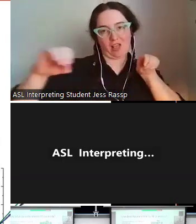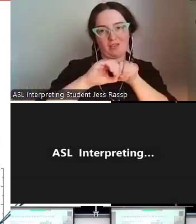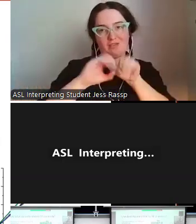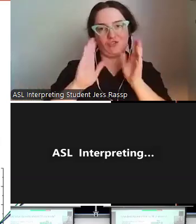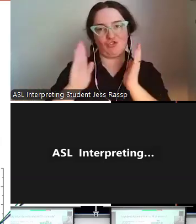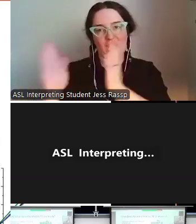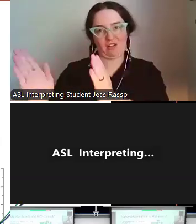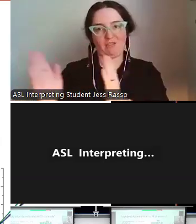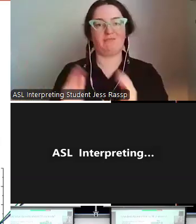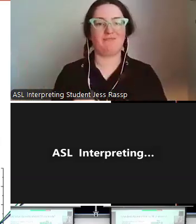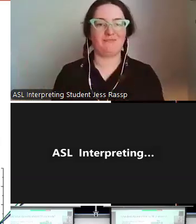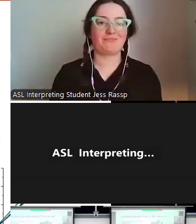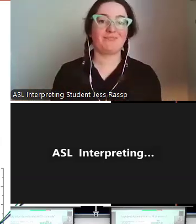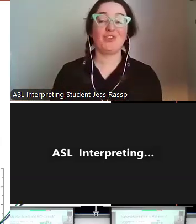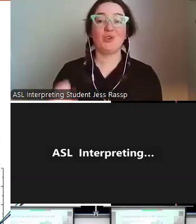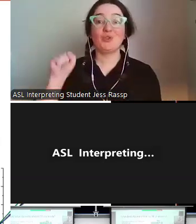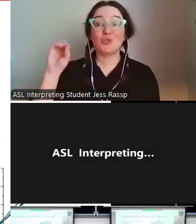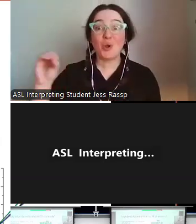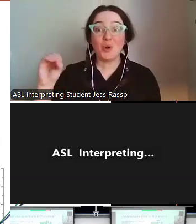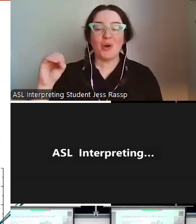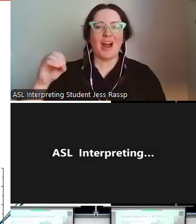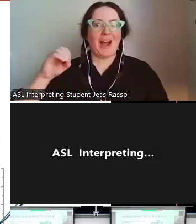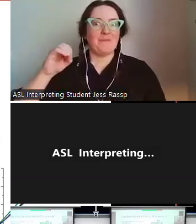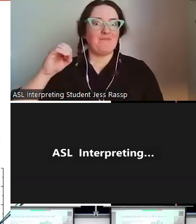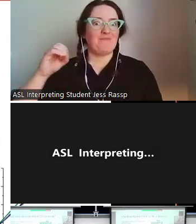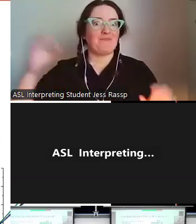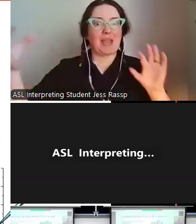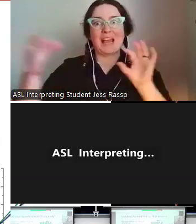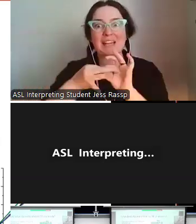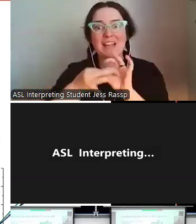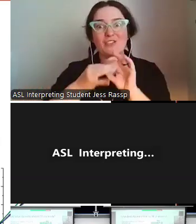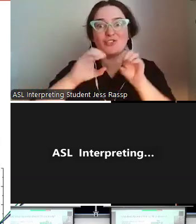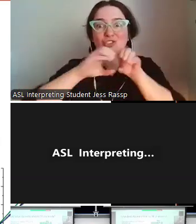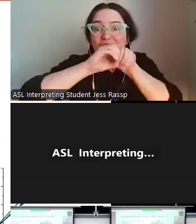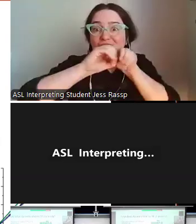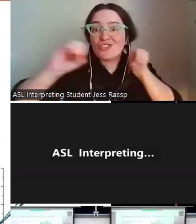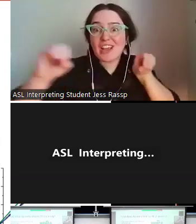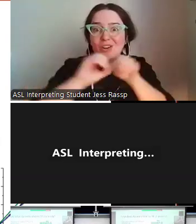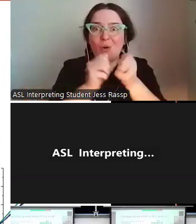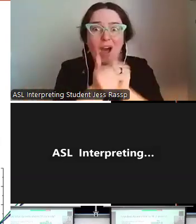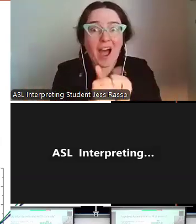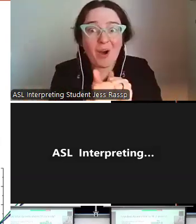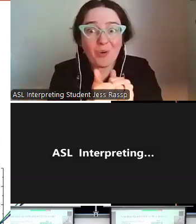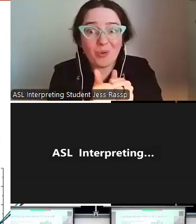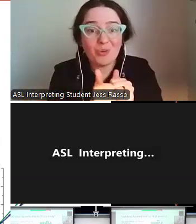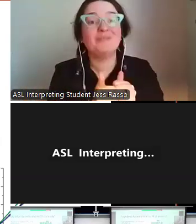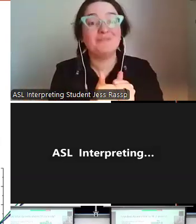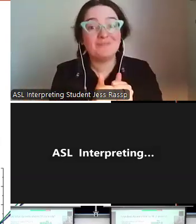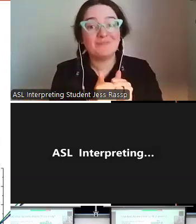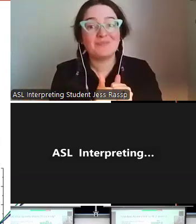So how does it bind to the channel? Well, we've got, so the idea here is